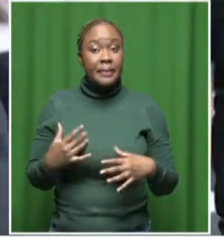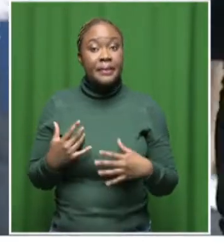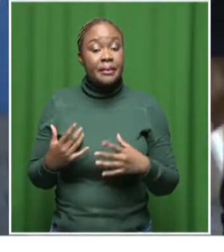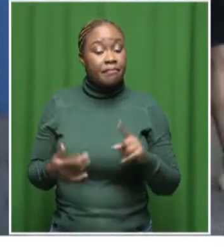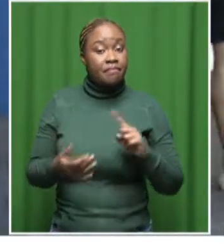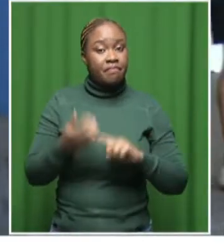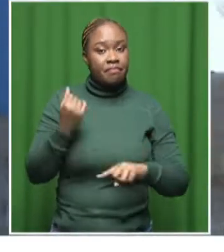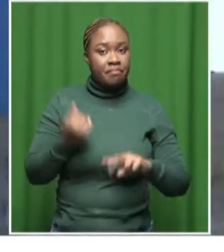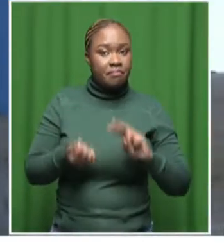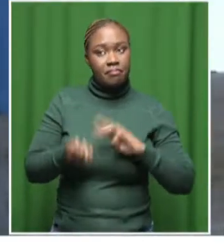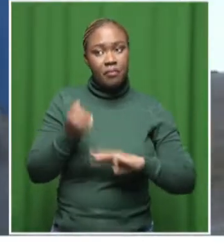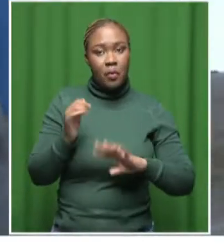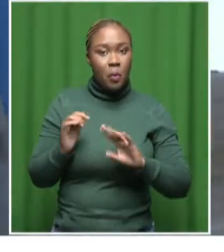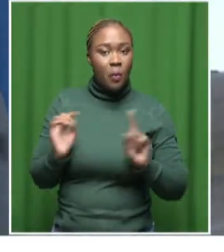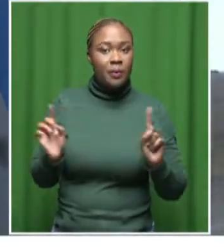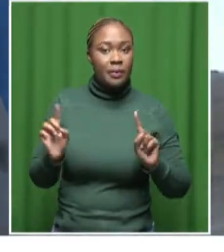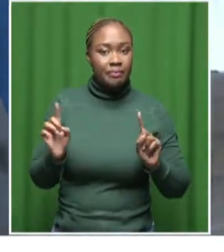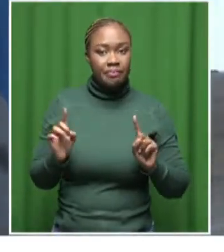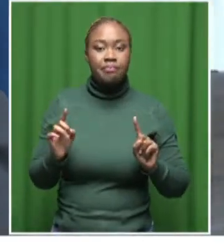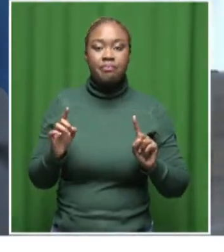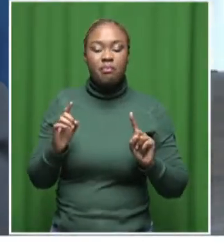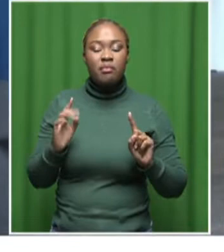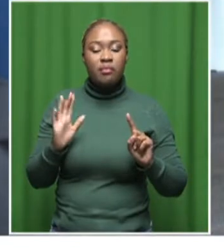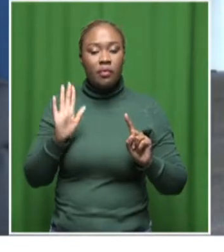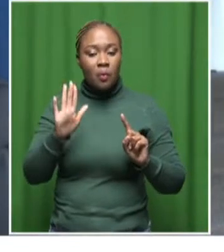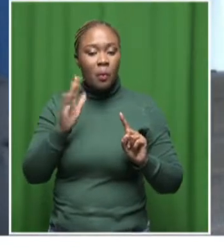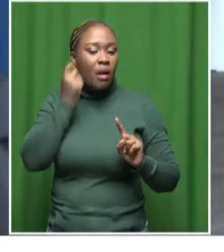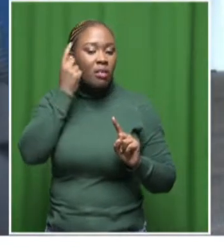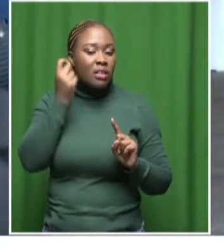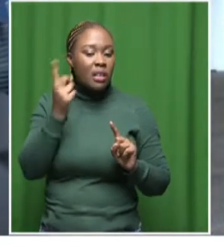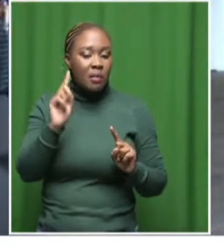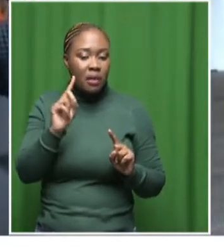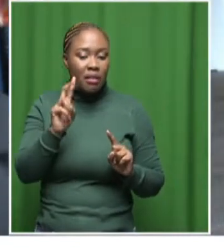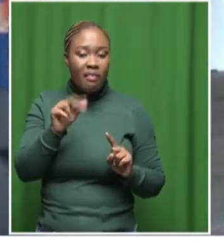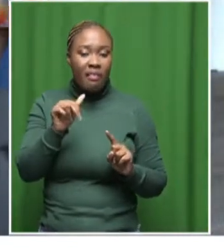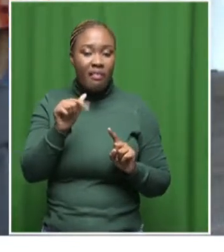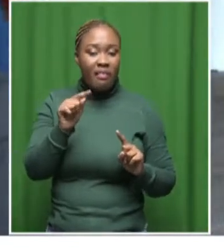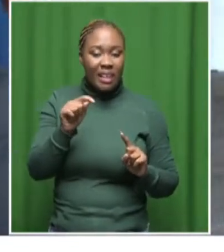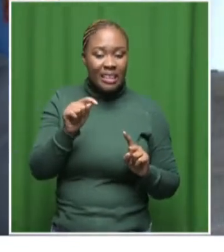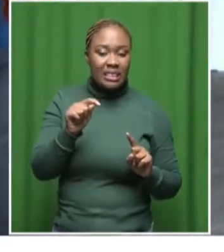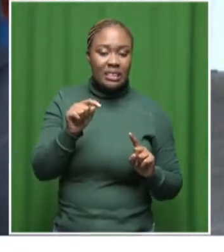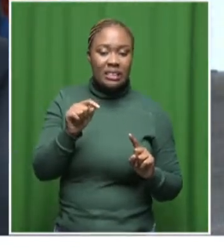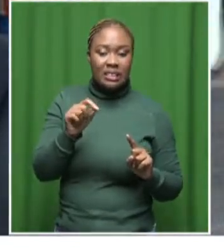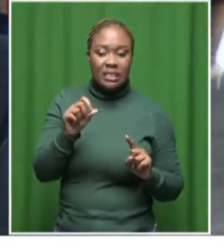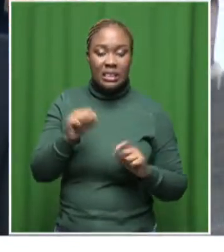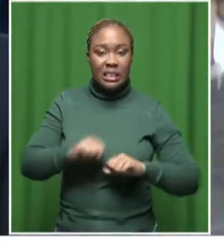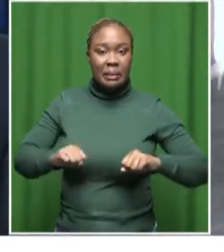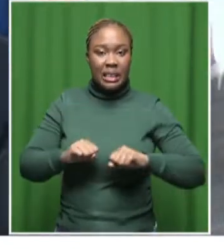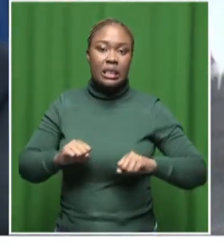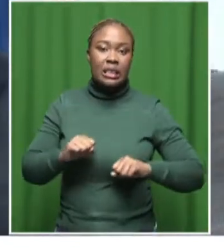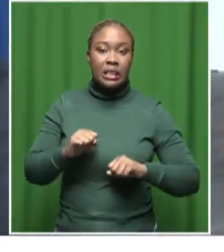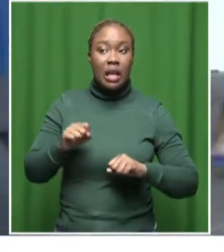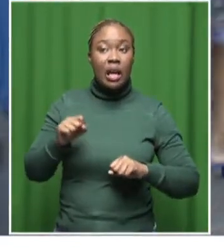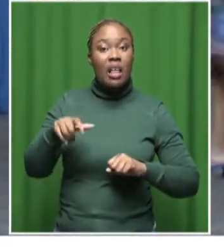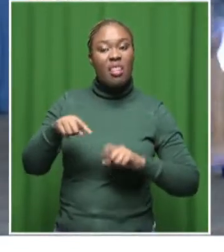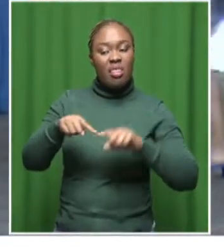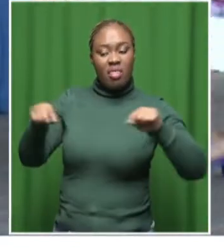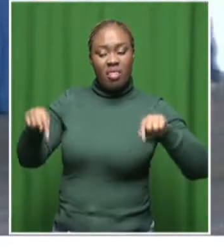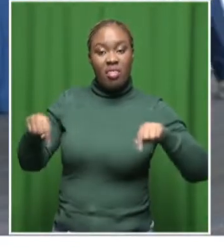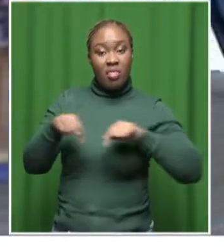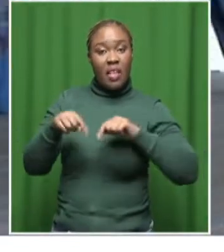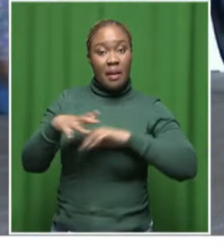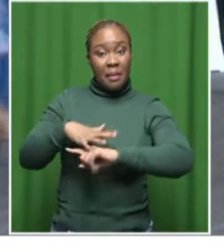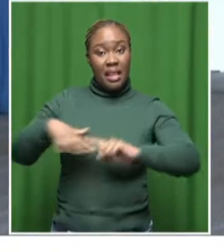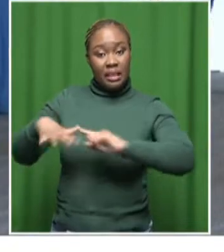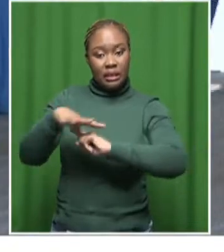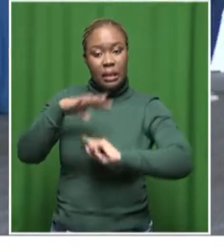the understanding of what is called the Wits Basin, which is where gold has been traditionally mined in South Africa for